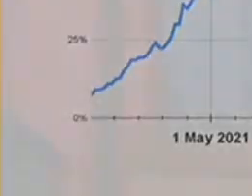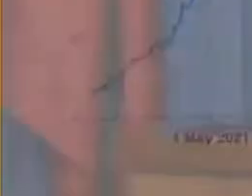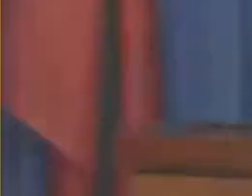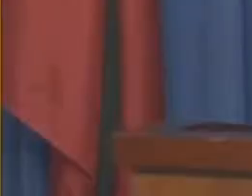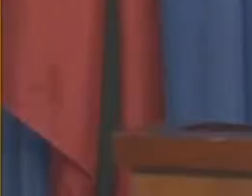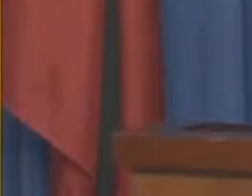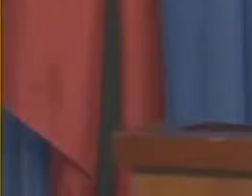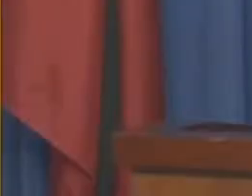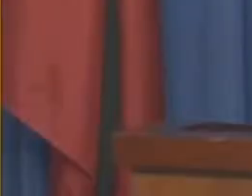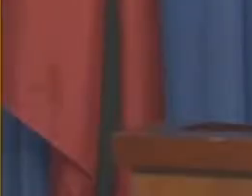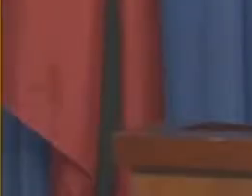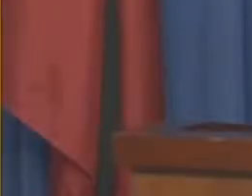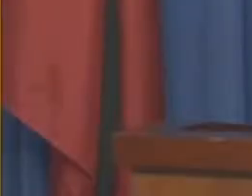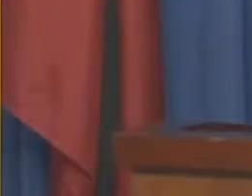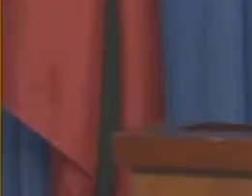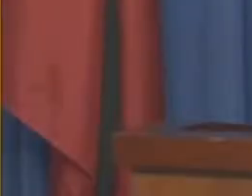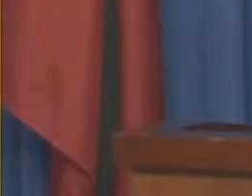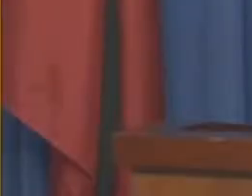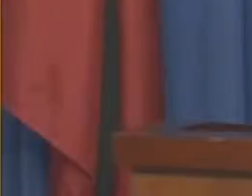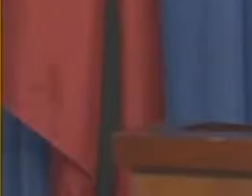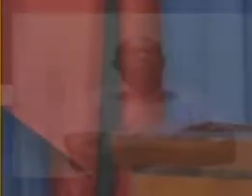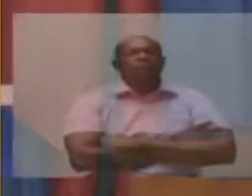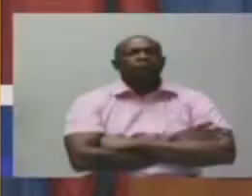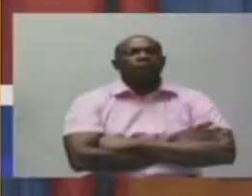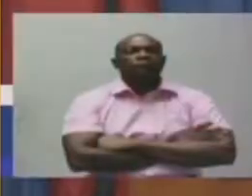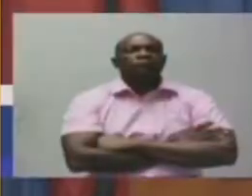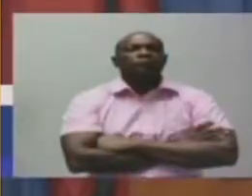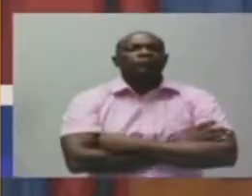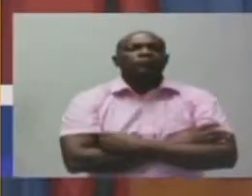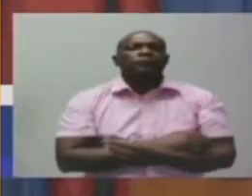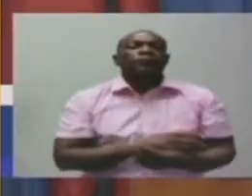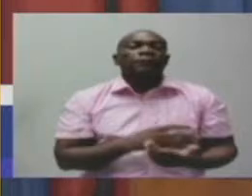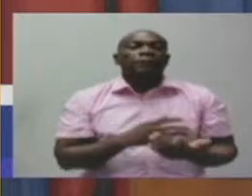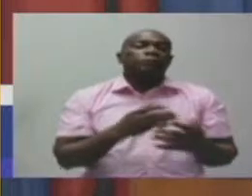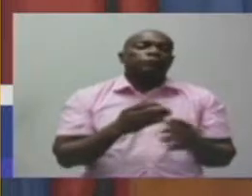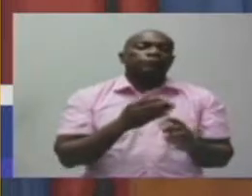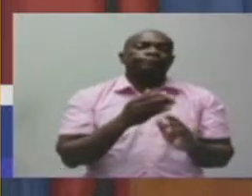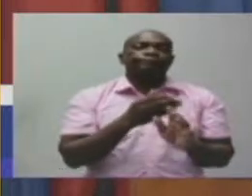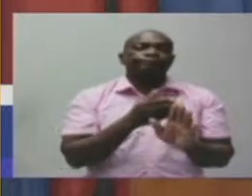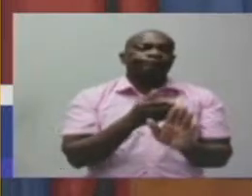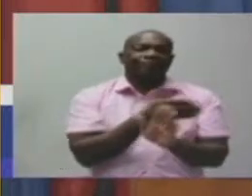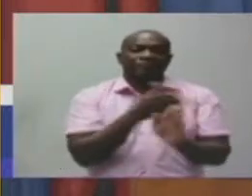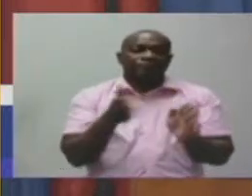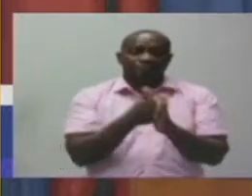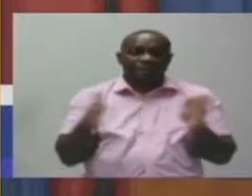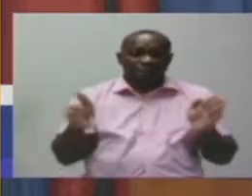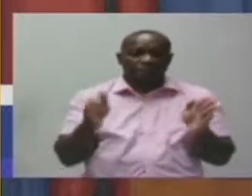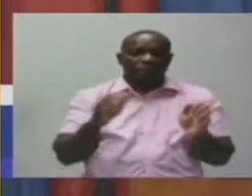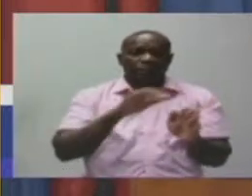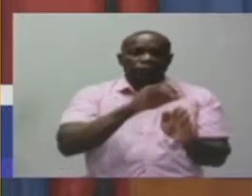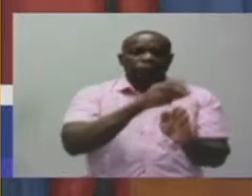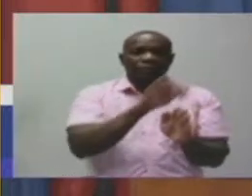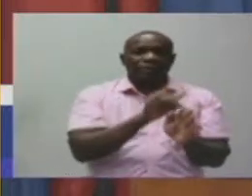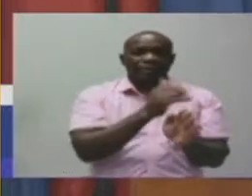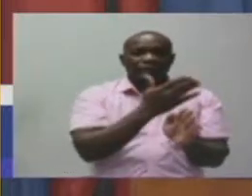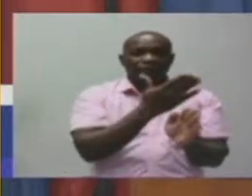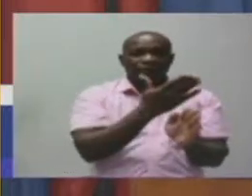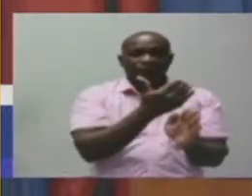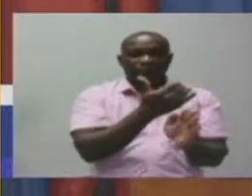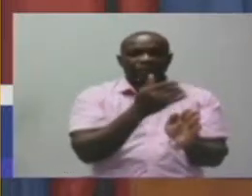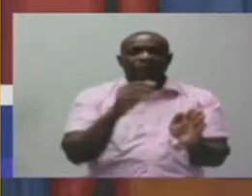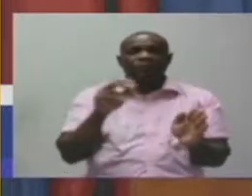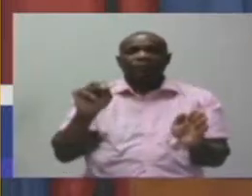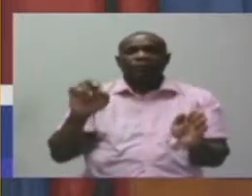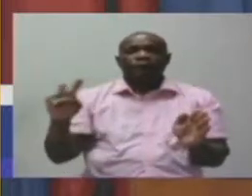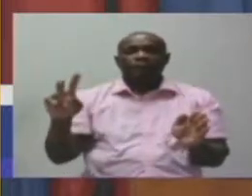that period was really between July 15th and November 9th. However, we've noticed that in the past week, that